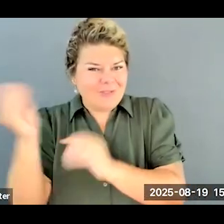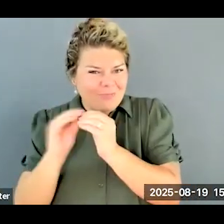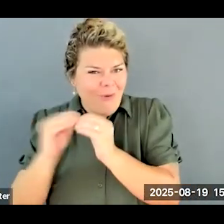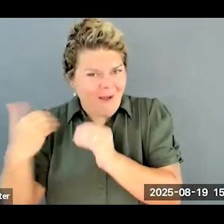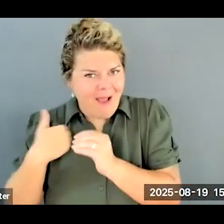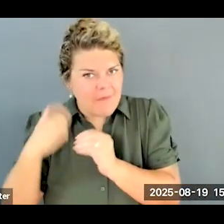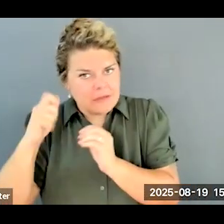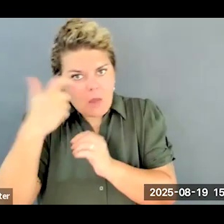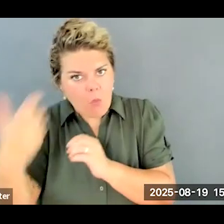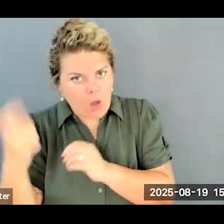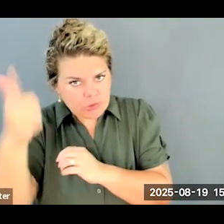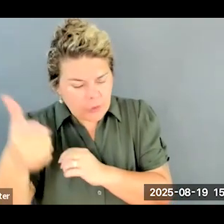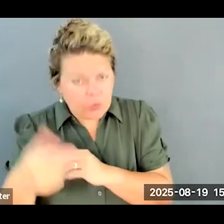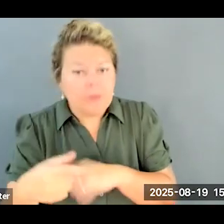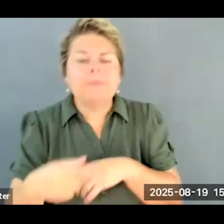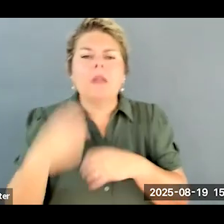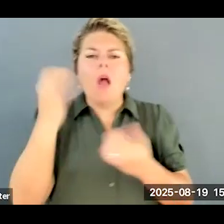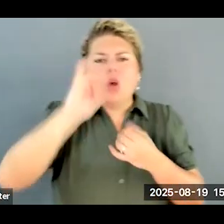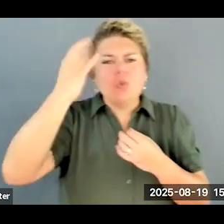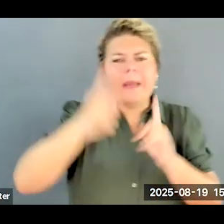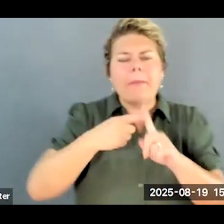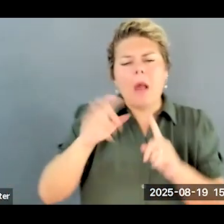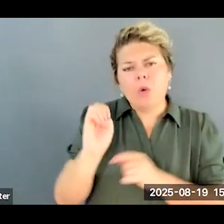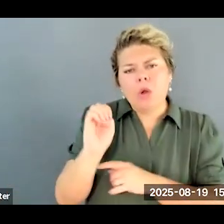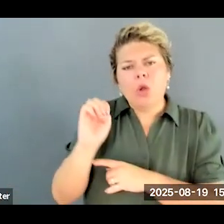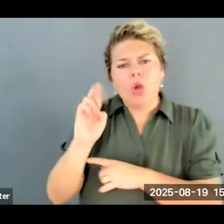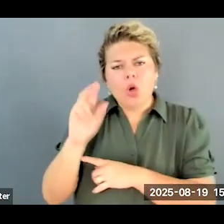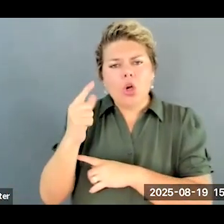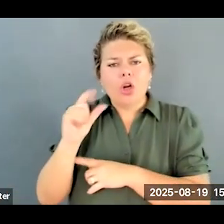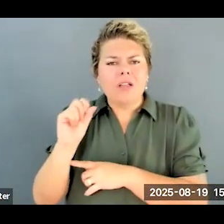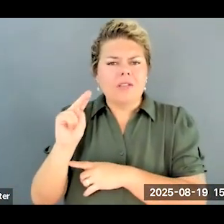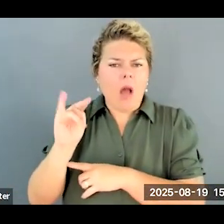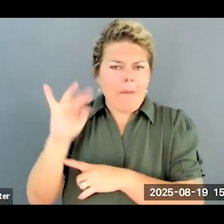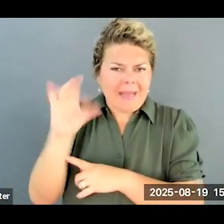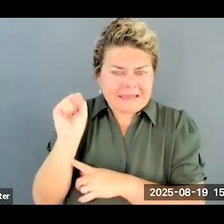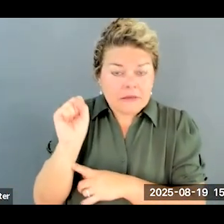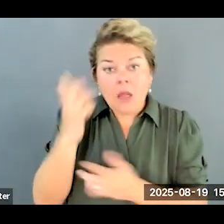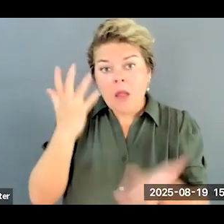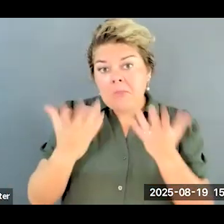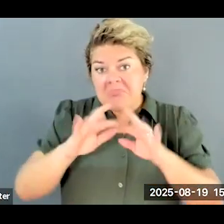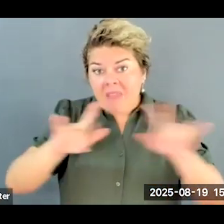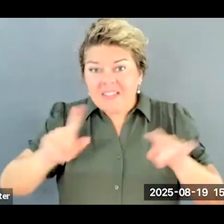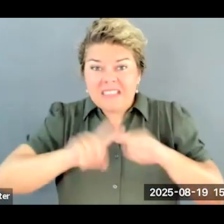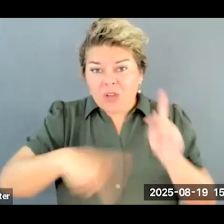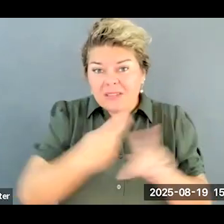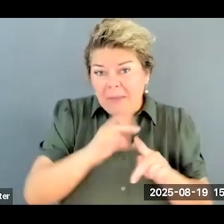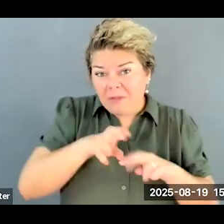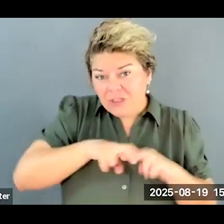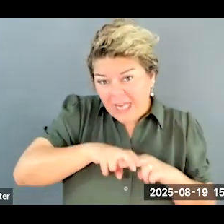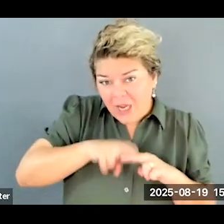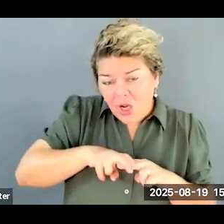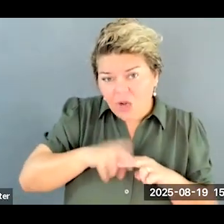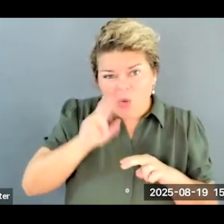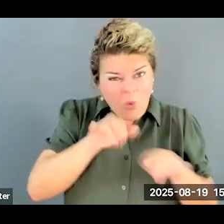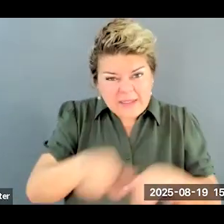want to assess the ergonomics or layout of the space. These can be things like, does it include a variety of chair options with